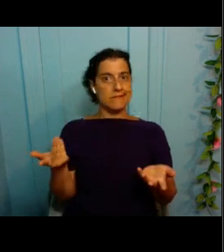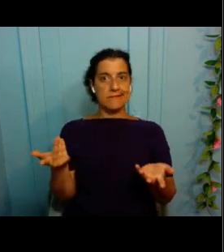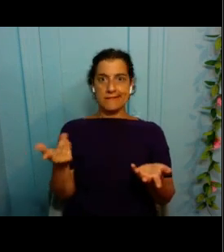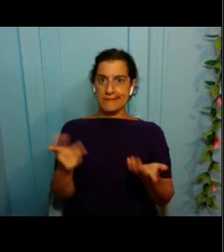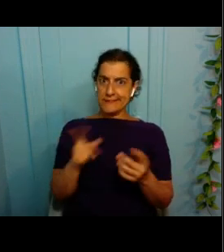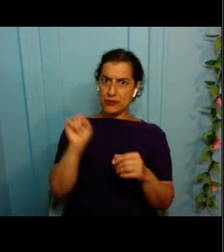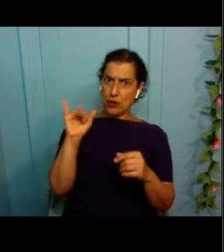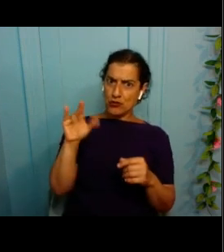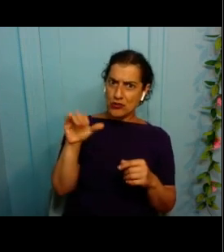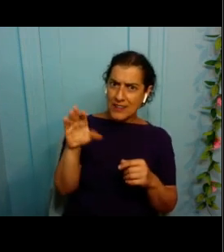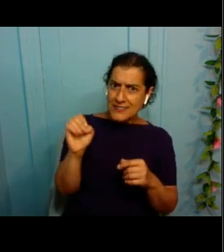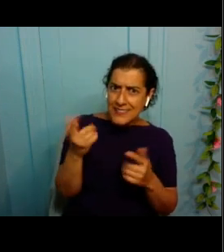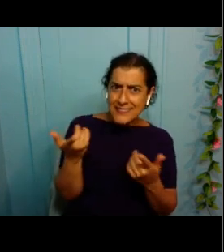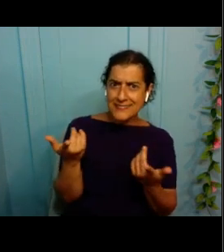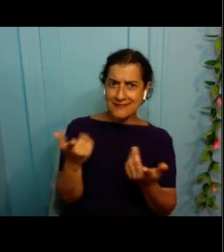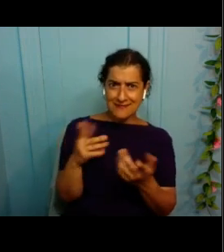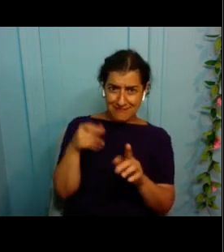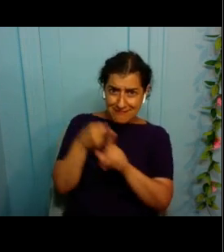they're basically the same.